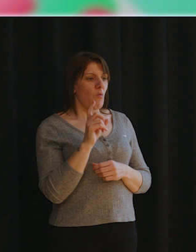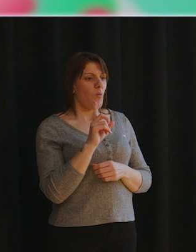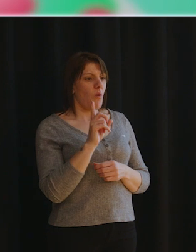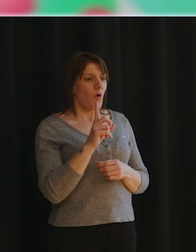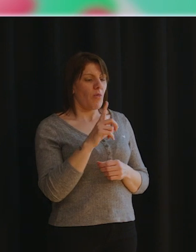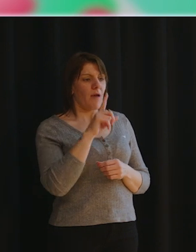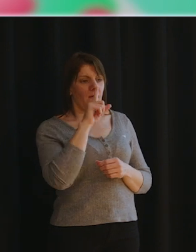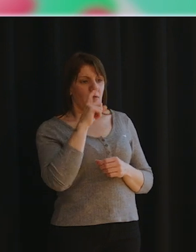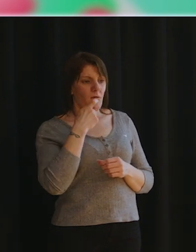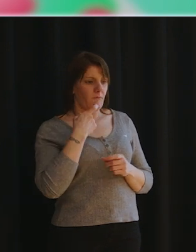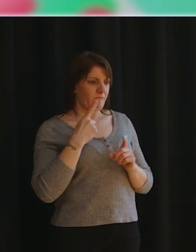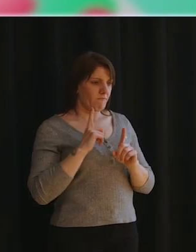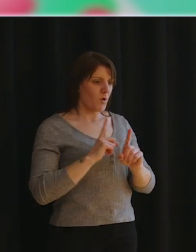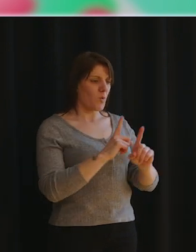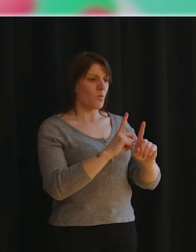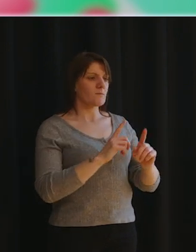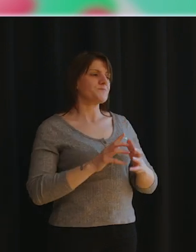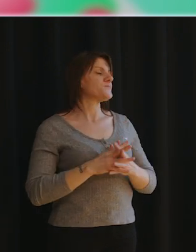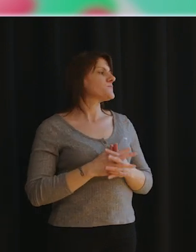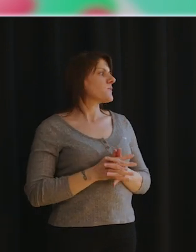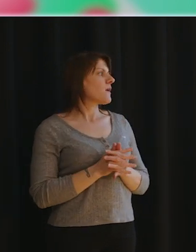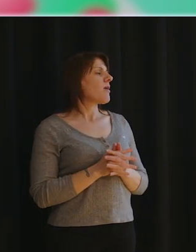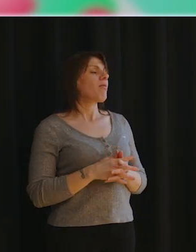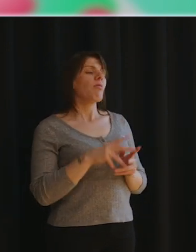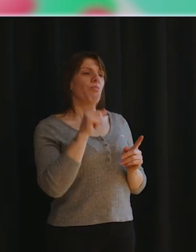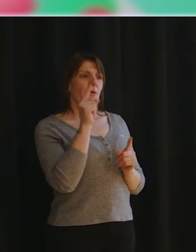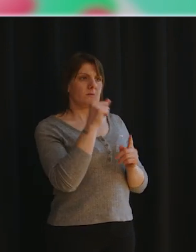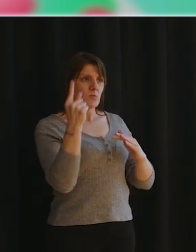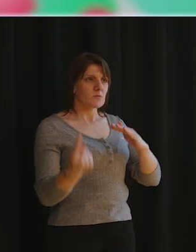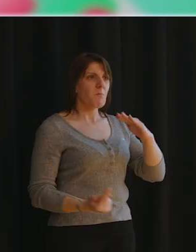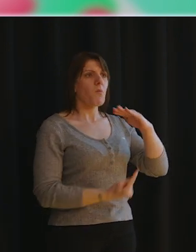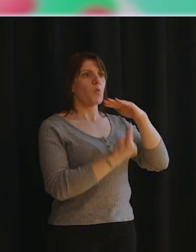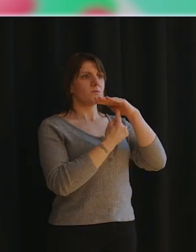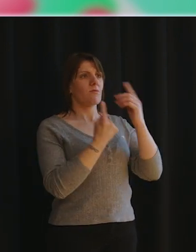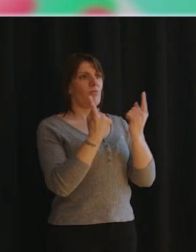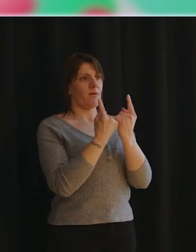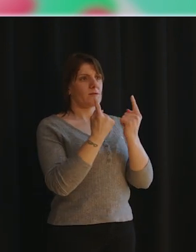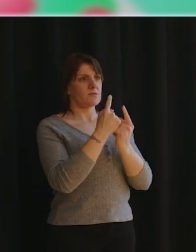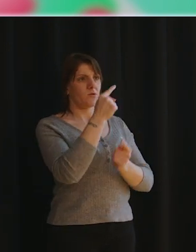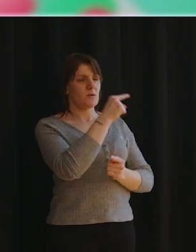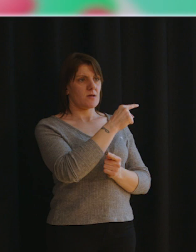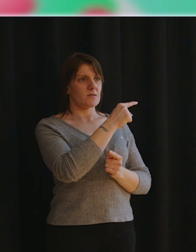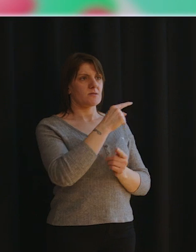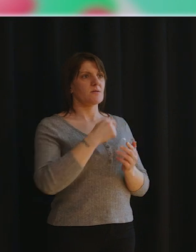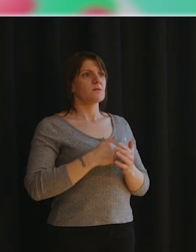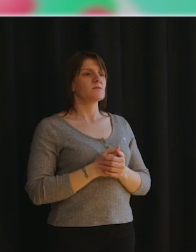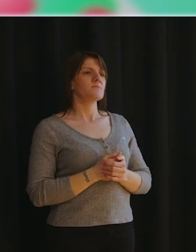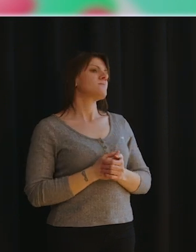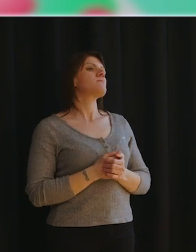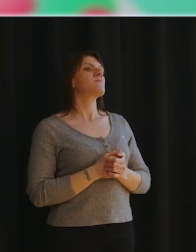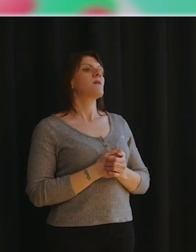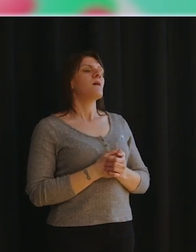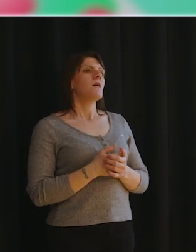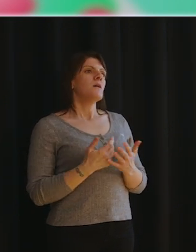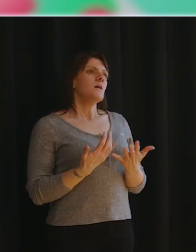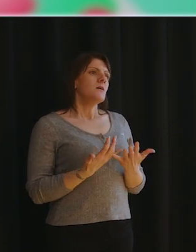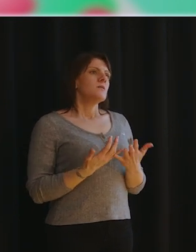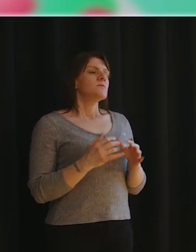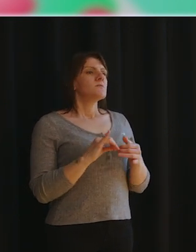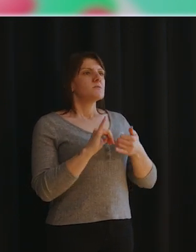cannot then follow. That's one of the key things to it. There is a rigidity sometimes with